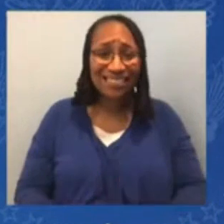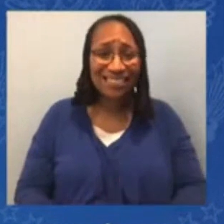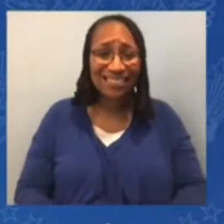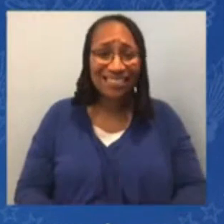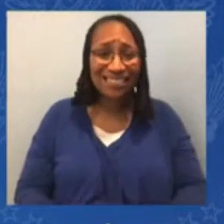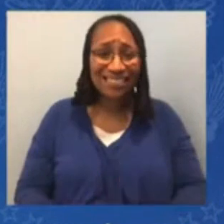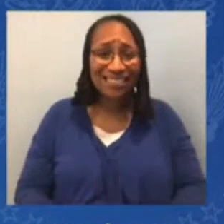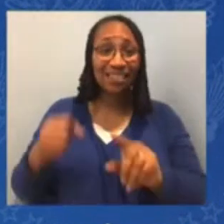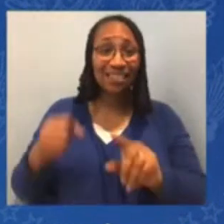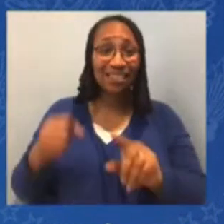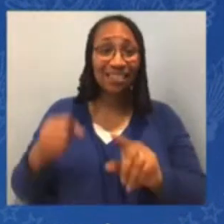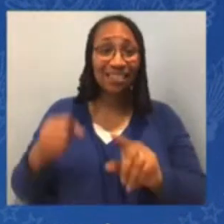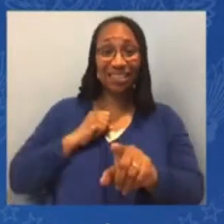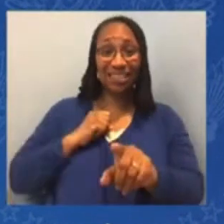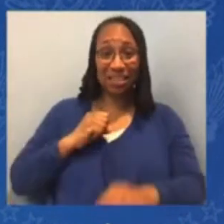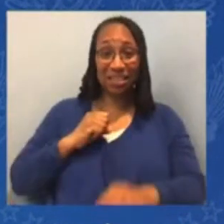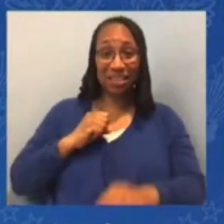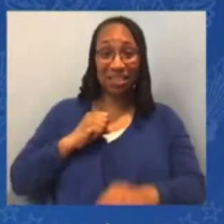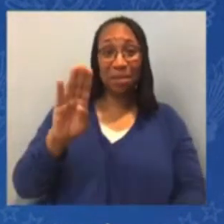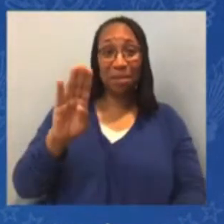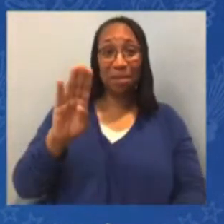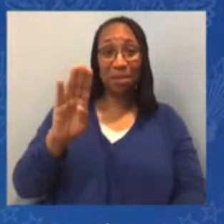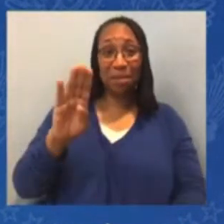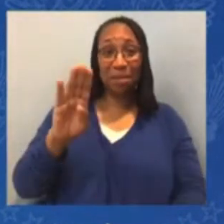was Attorney General of Delaware,